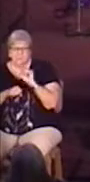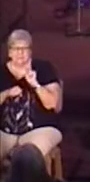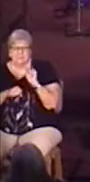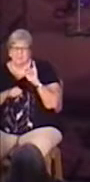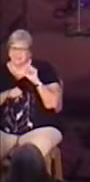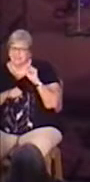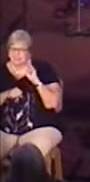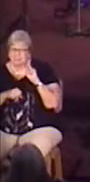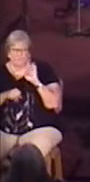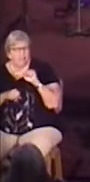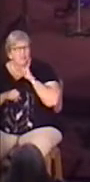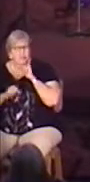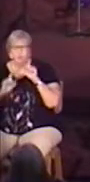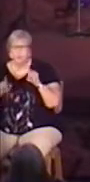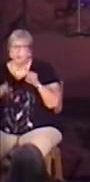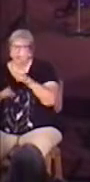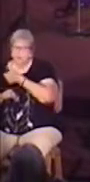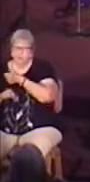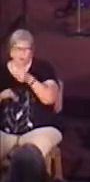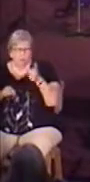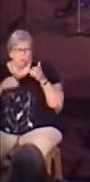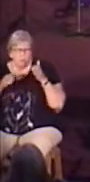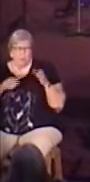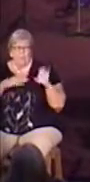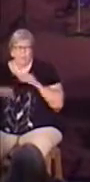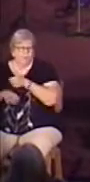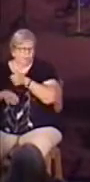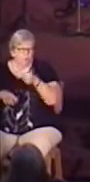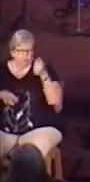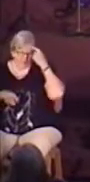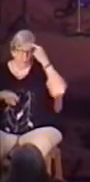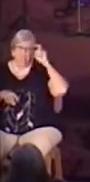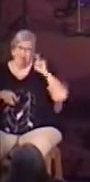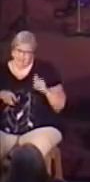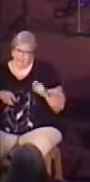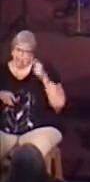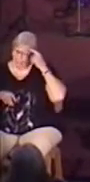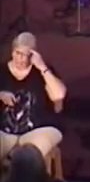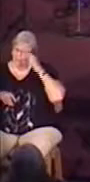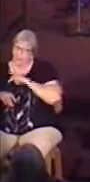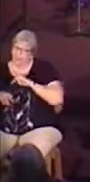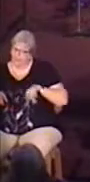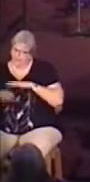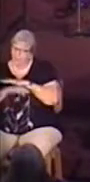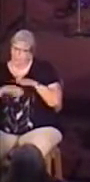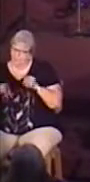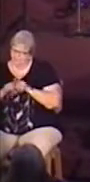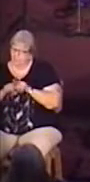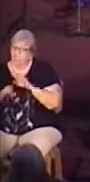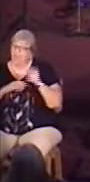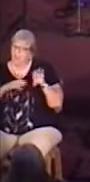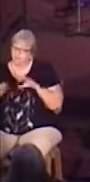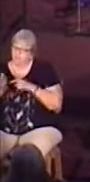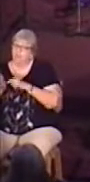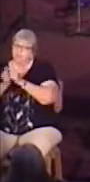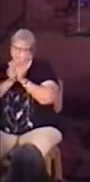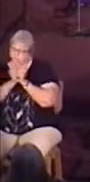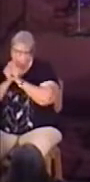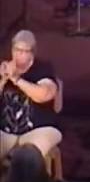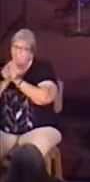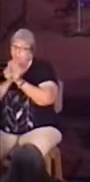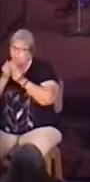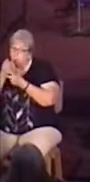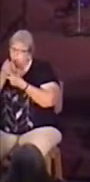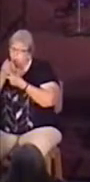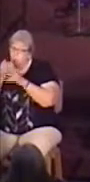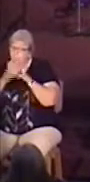own direction. Don't do your own thing. We've got to think kingdomly. We've got to think corporately. We've got to do this together to preserve